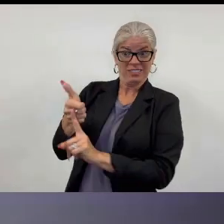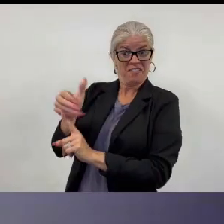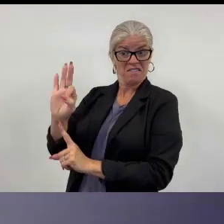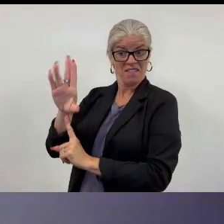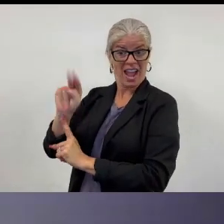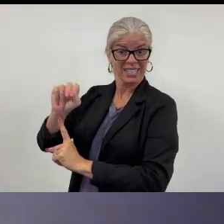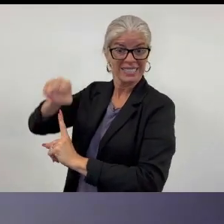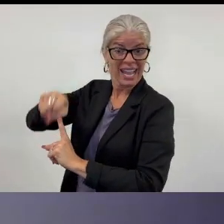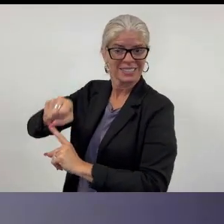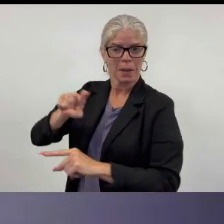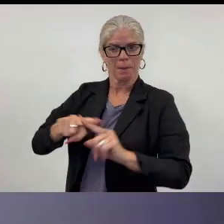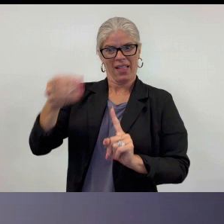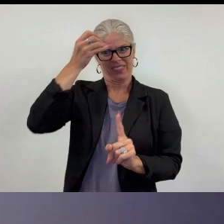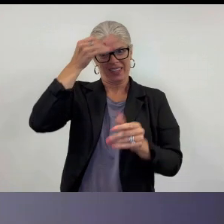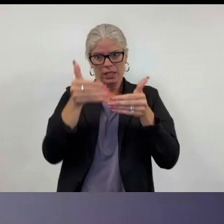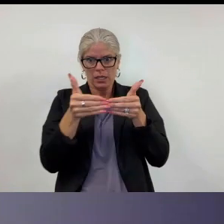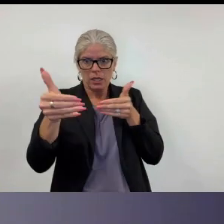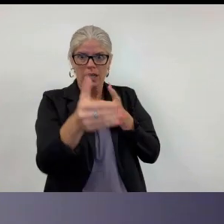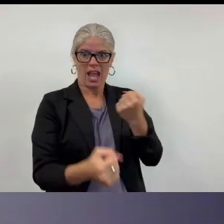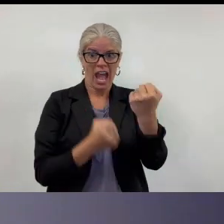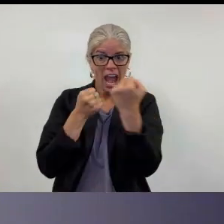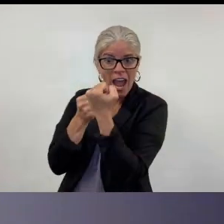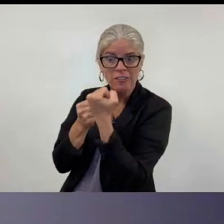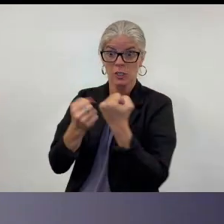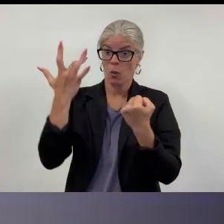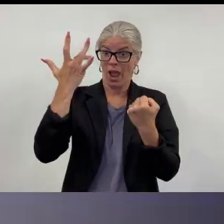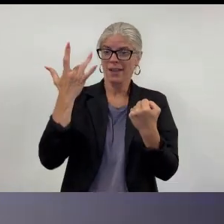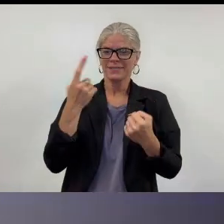work, because that is important as well.